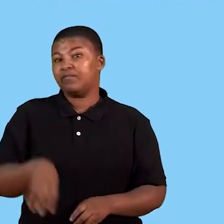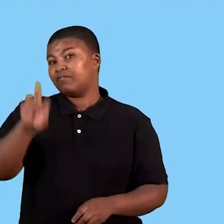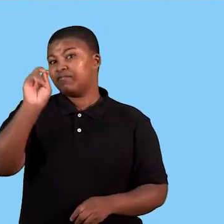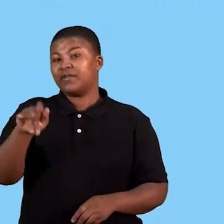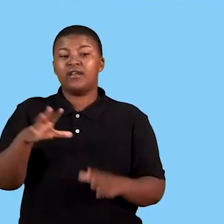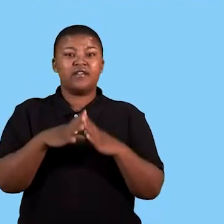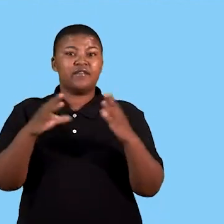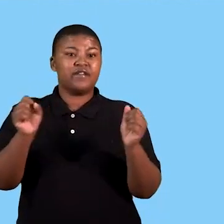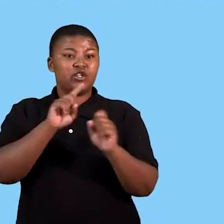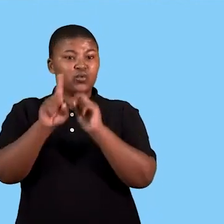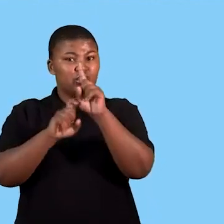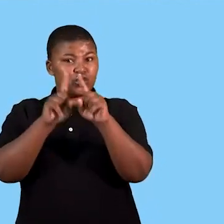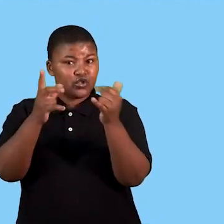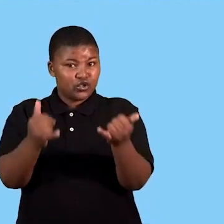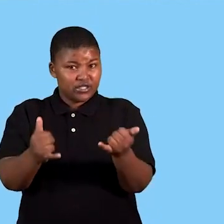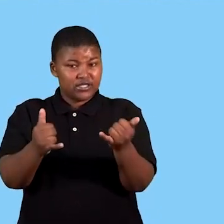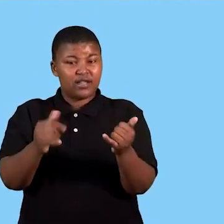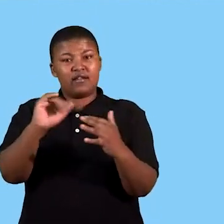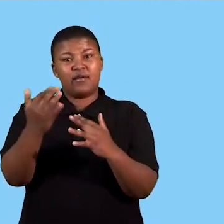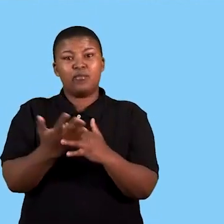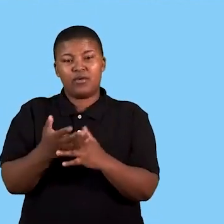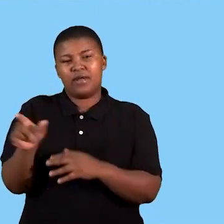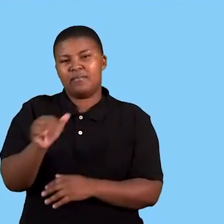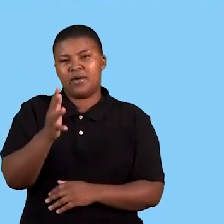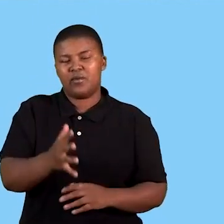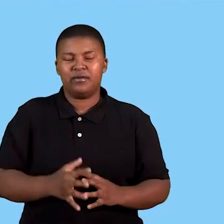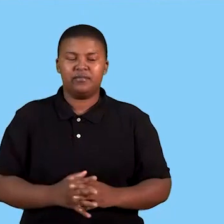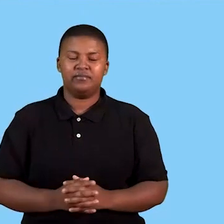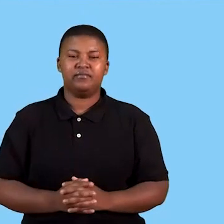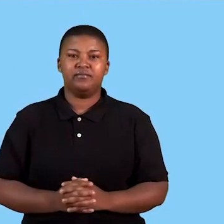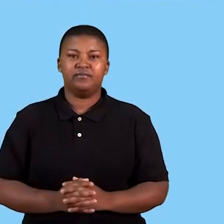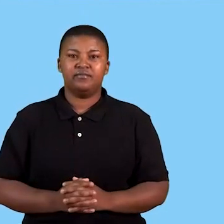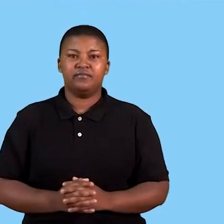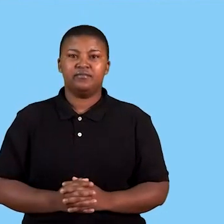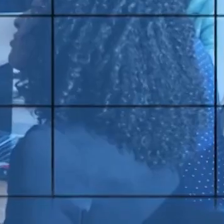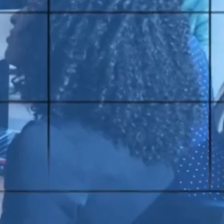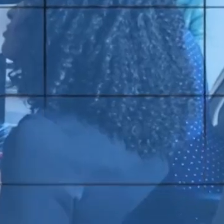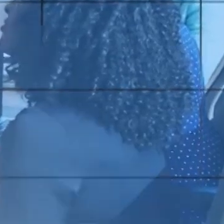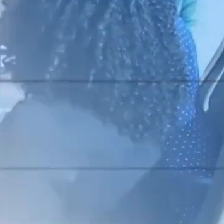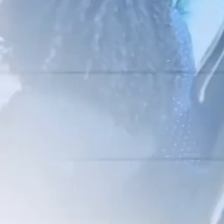for our application questions in this lesson. Let's take a little ad break.